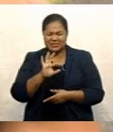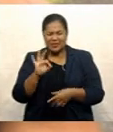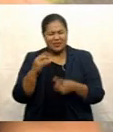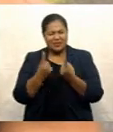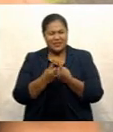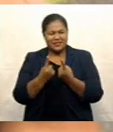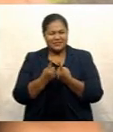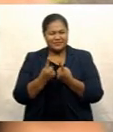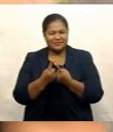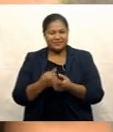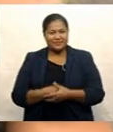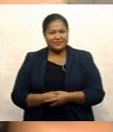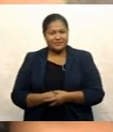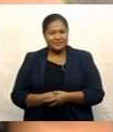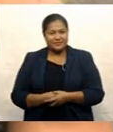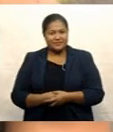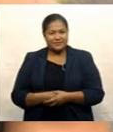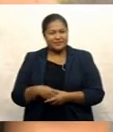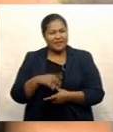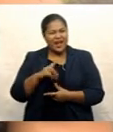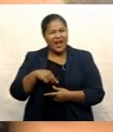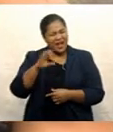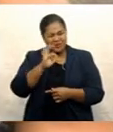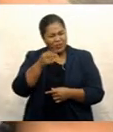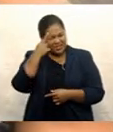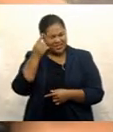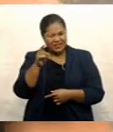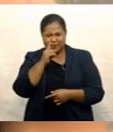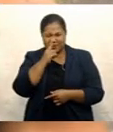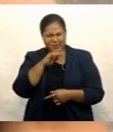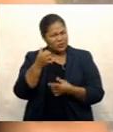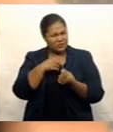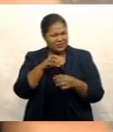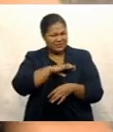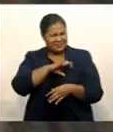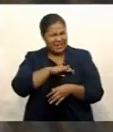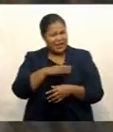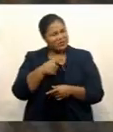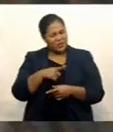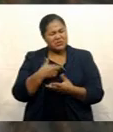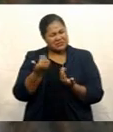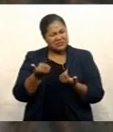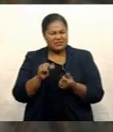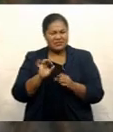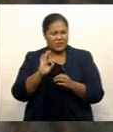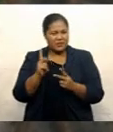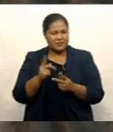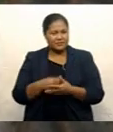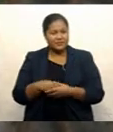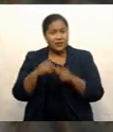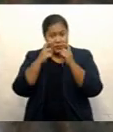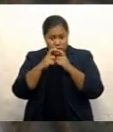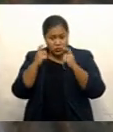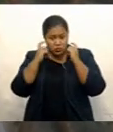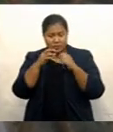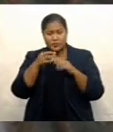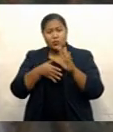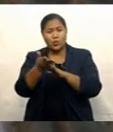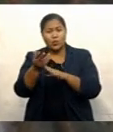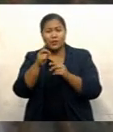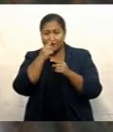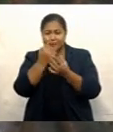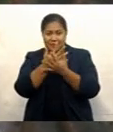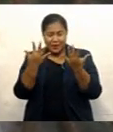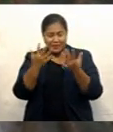I think the people shouldn't be afraid of taking the jab because it saves life. Put the mask when you're going in the public area,